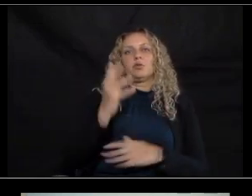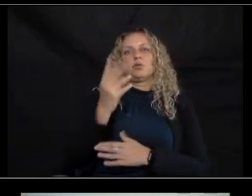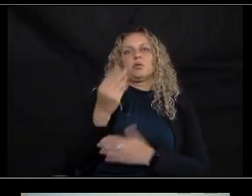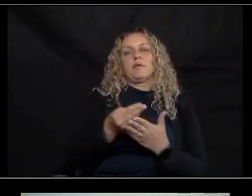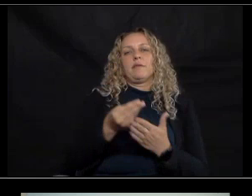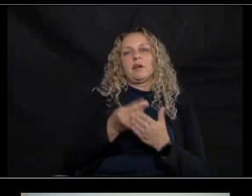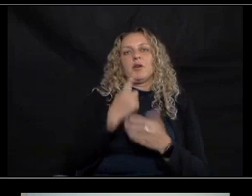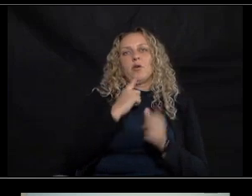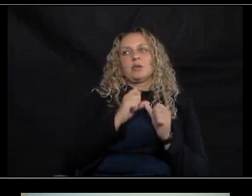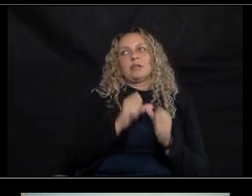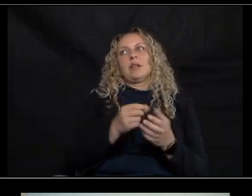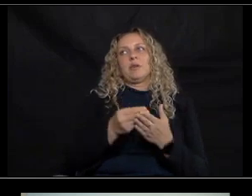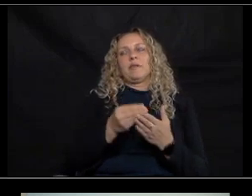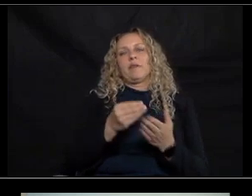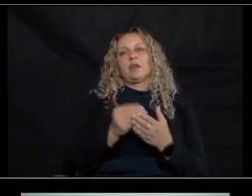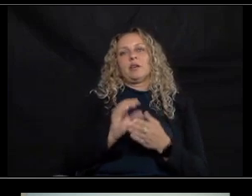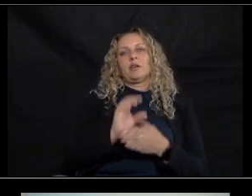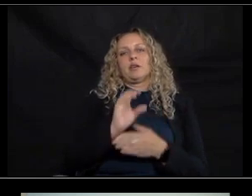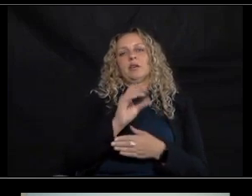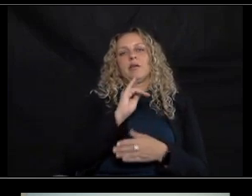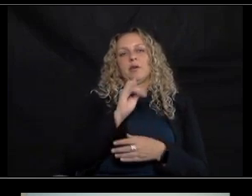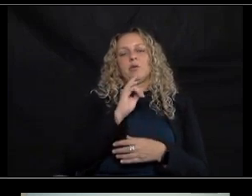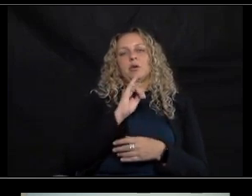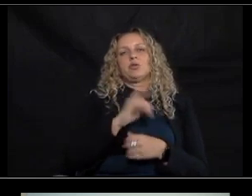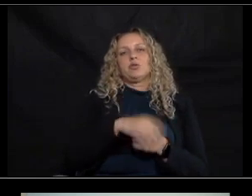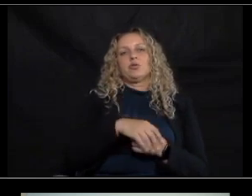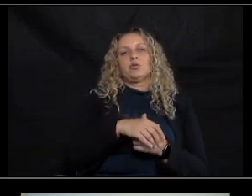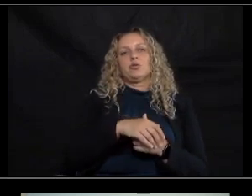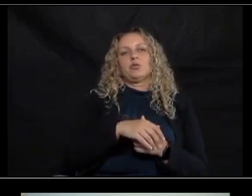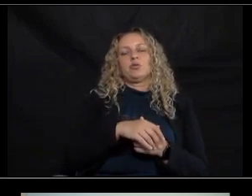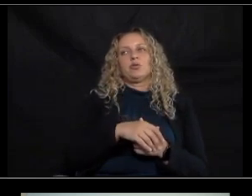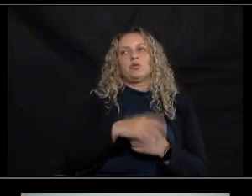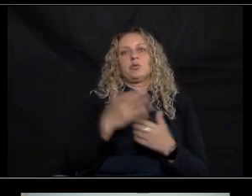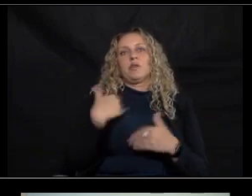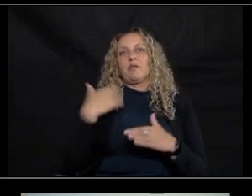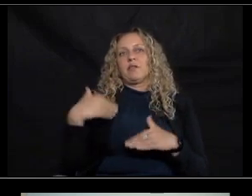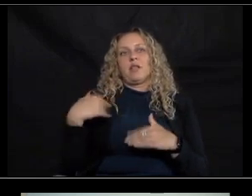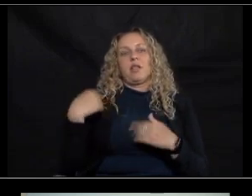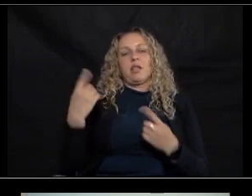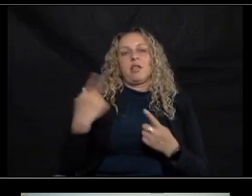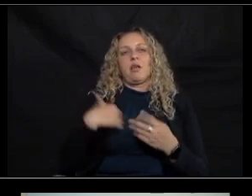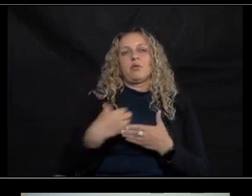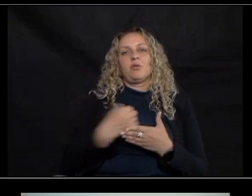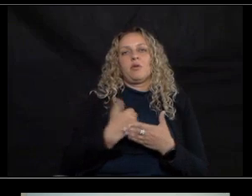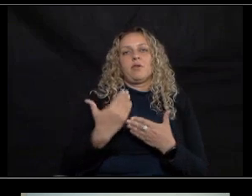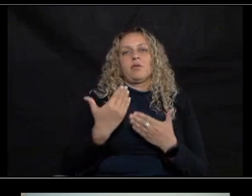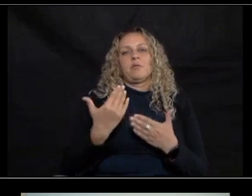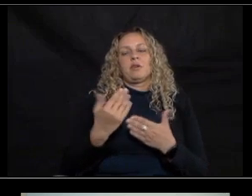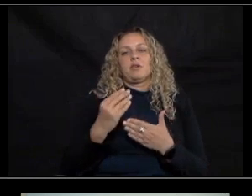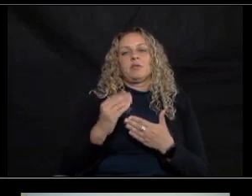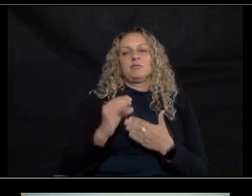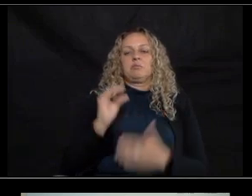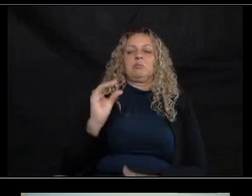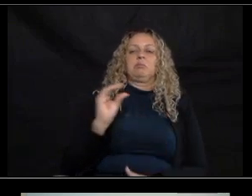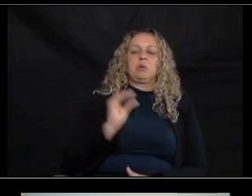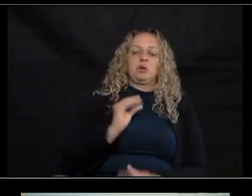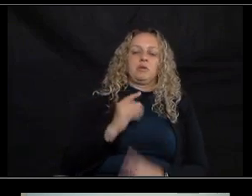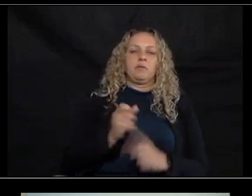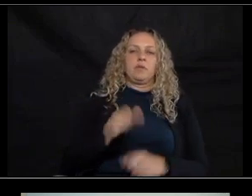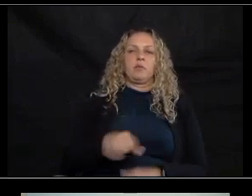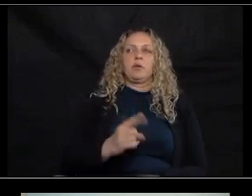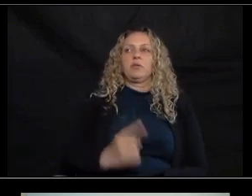or a sustainability fund. Not quite sure, since we haven't done that before, how much revenue, probably a smaller pot of revenue from that one.